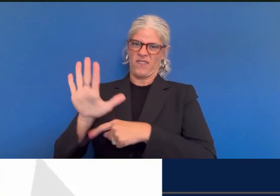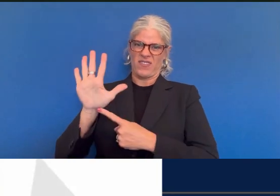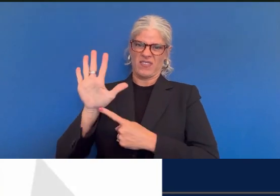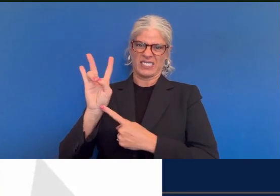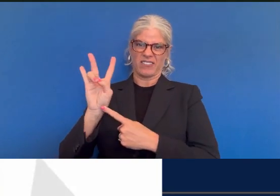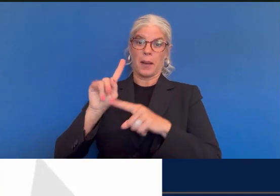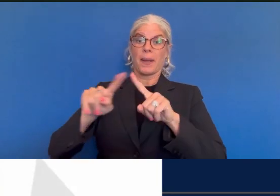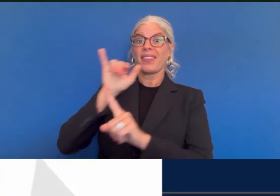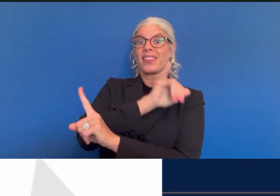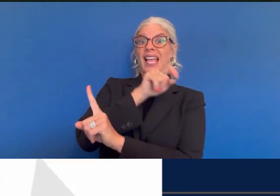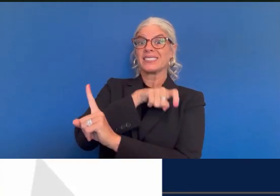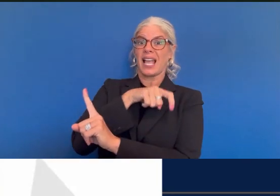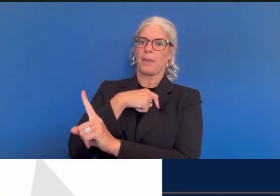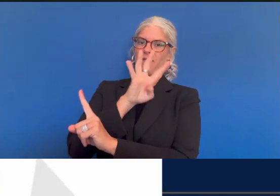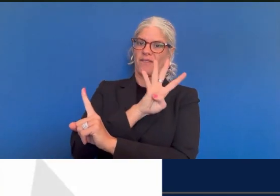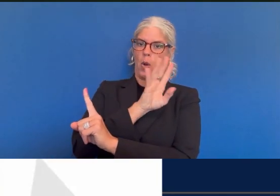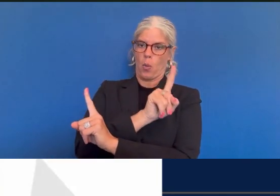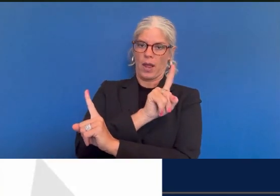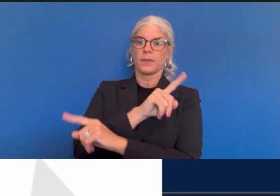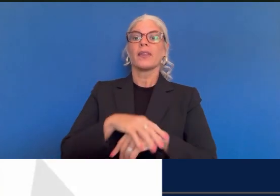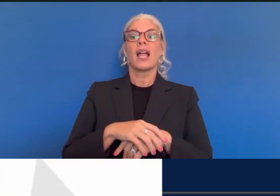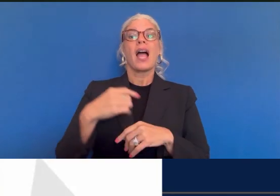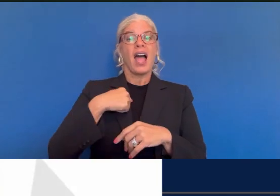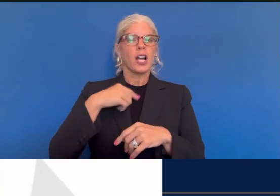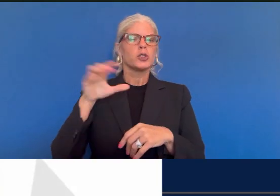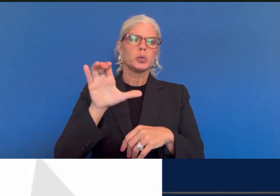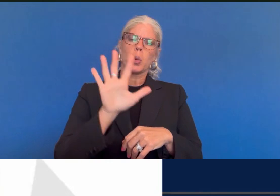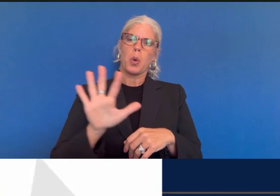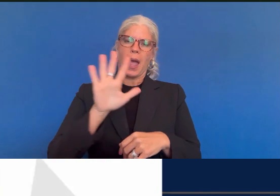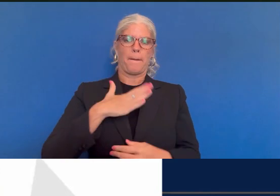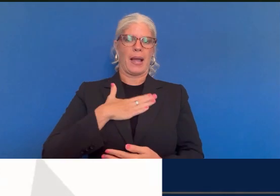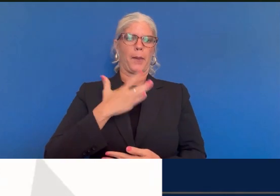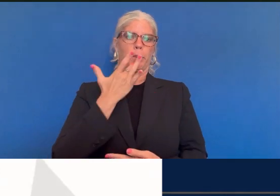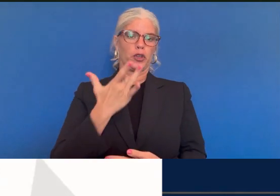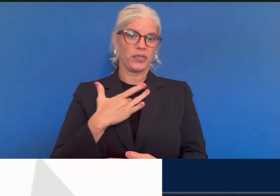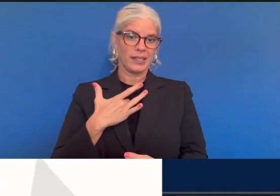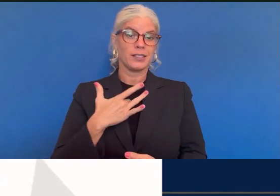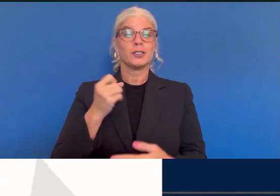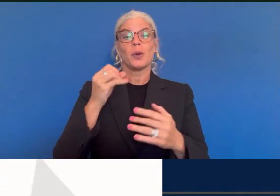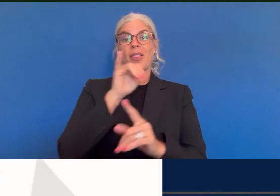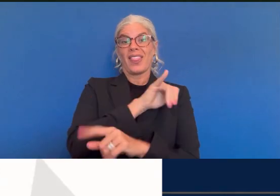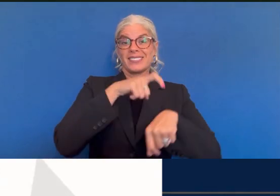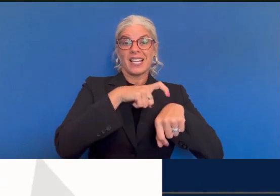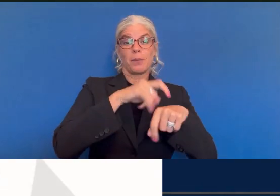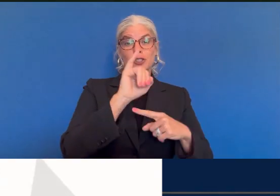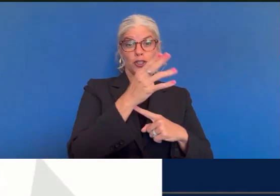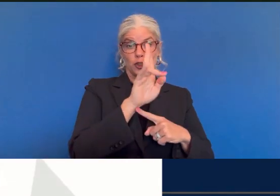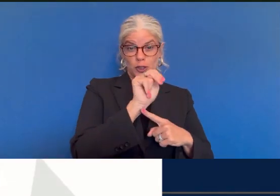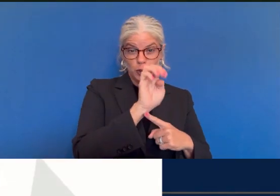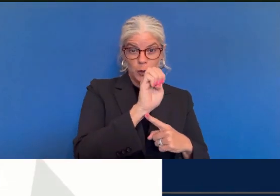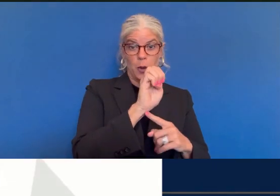in April. And in June, it was time for my mammogram. I'm 57. but at the time I